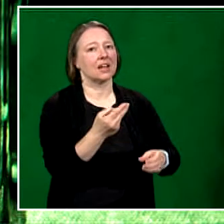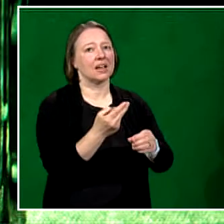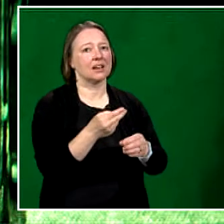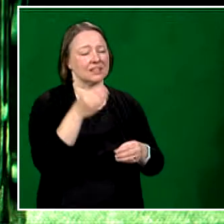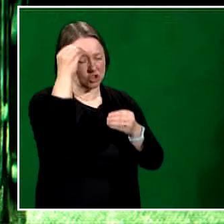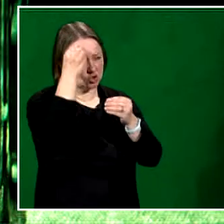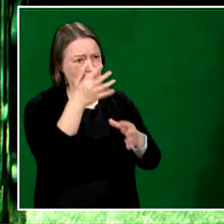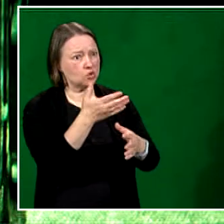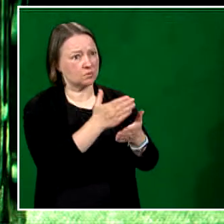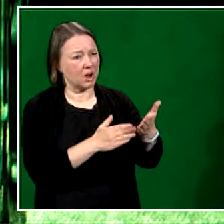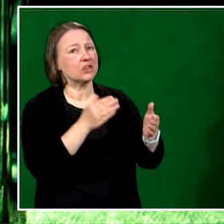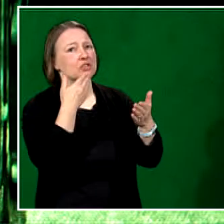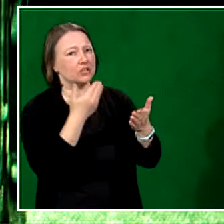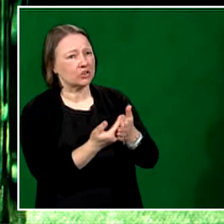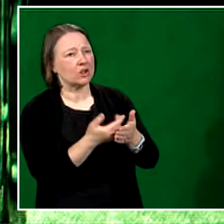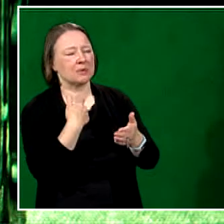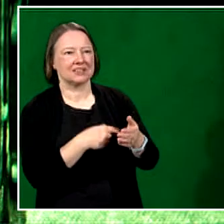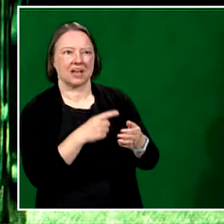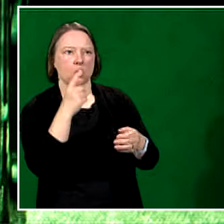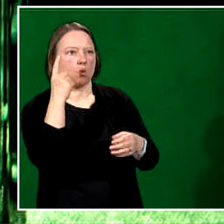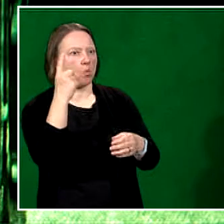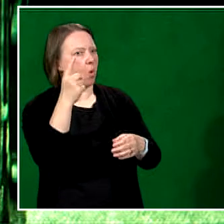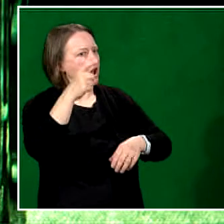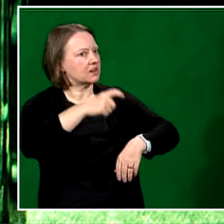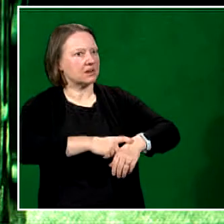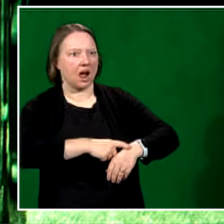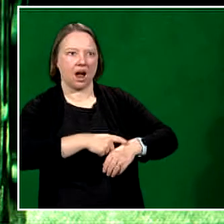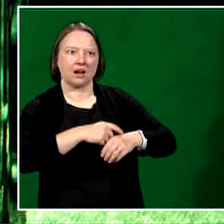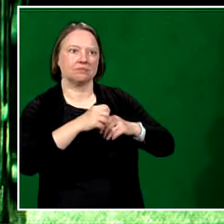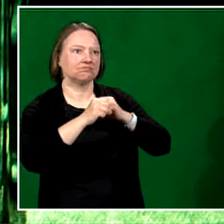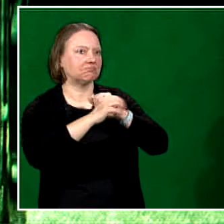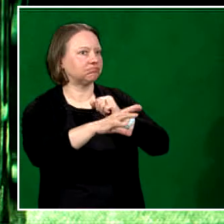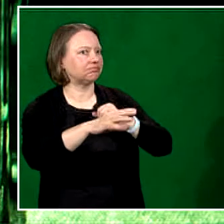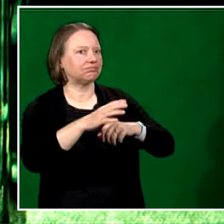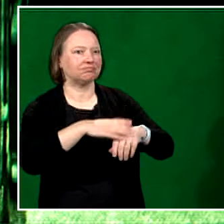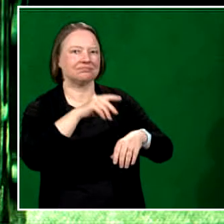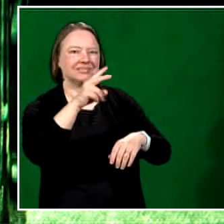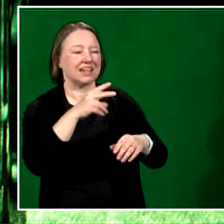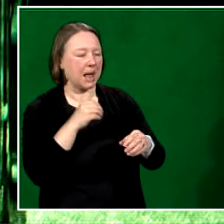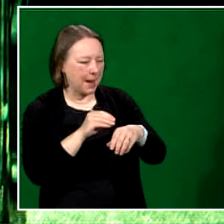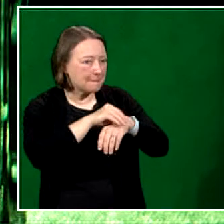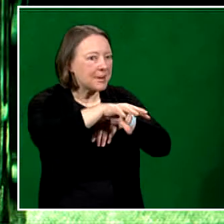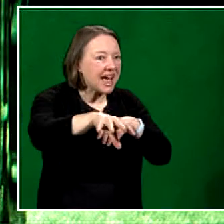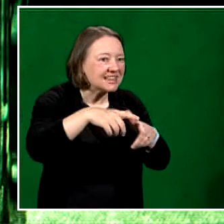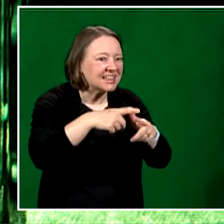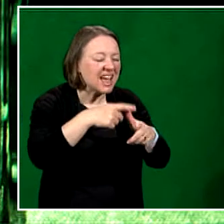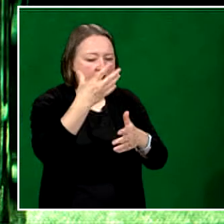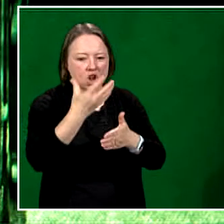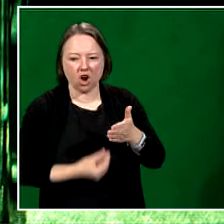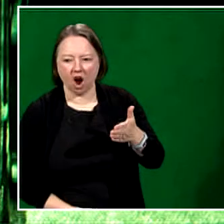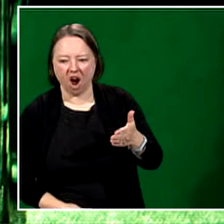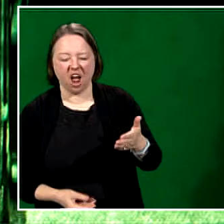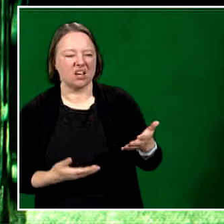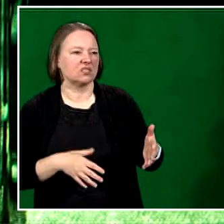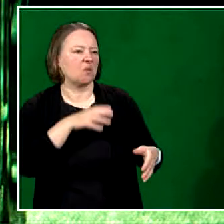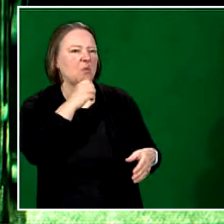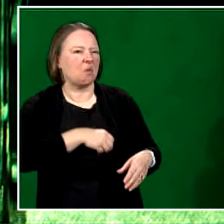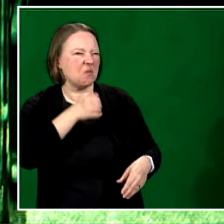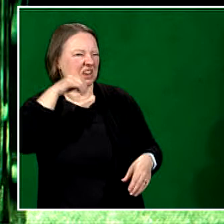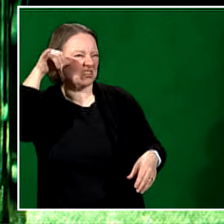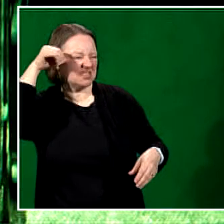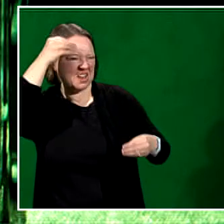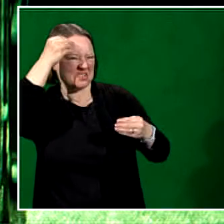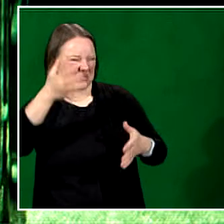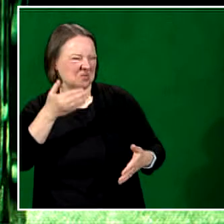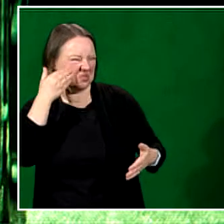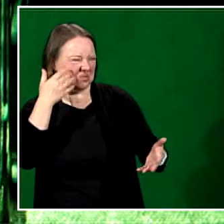good, but it's like a one-hit wonder, isn't it? It makes an impact, but then it's gone, and it's yesterday's news, to coin the